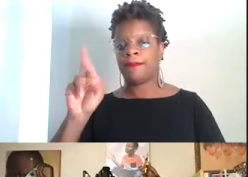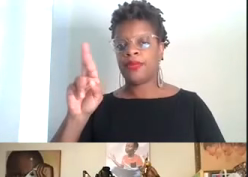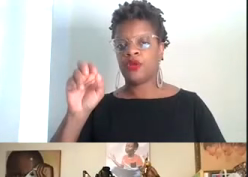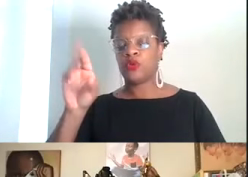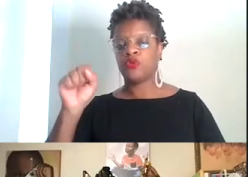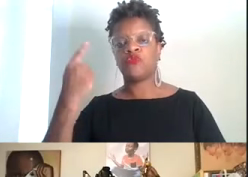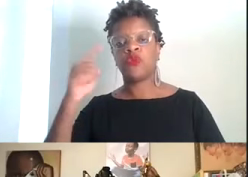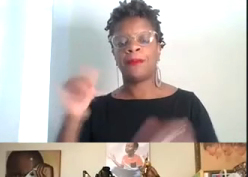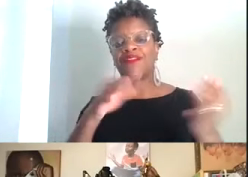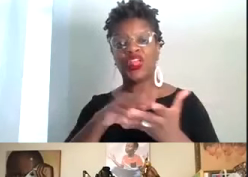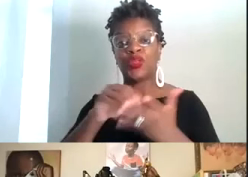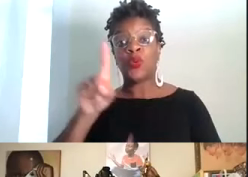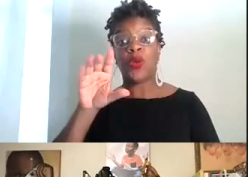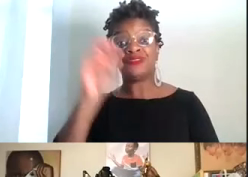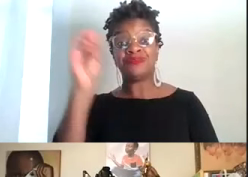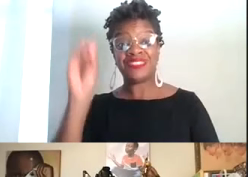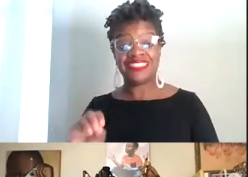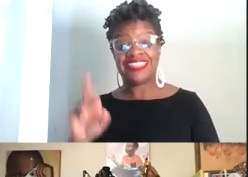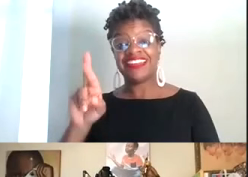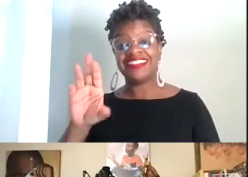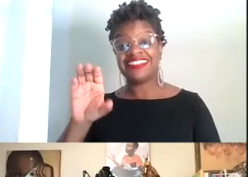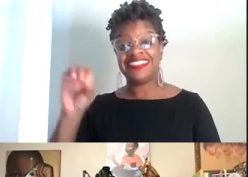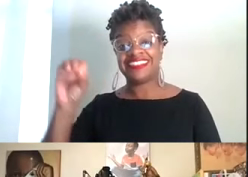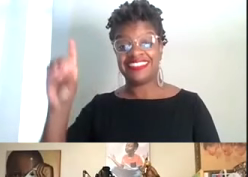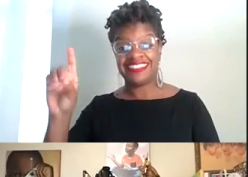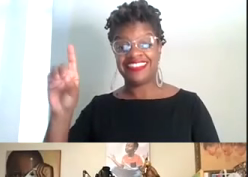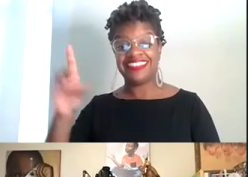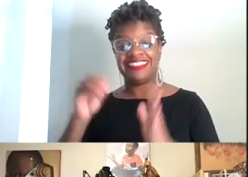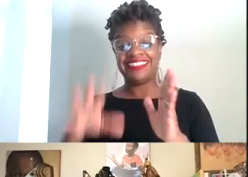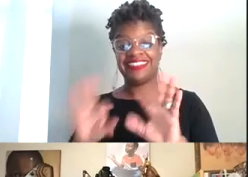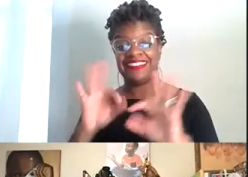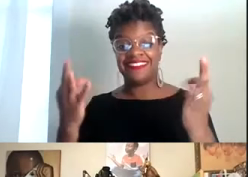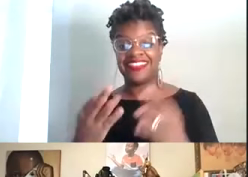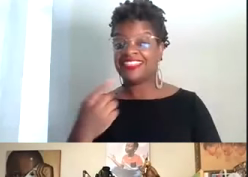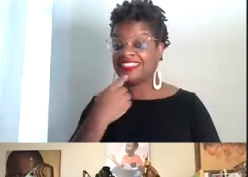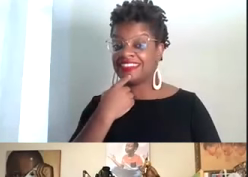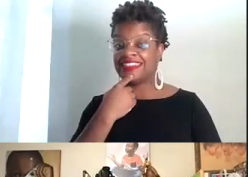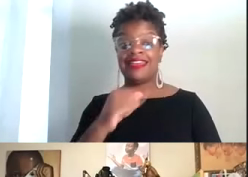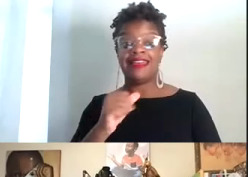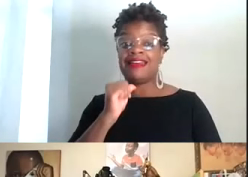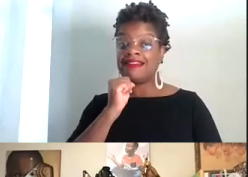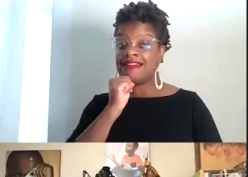100% of RCSD students and families shared that they are not,